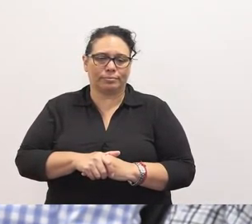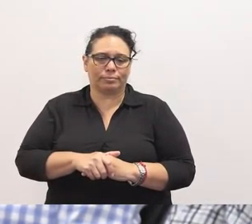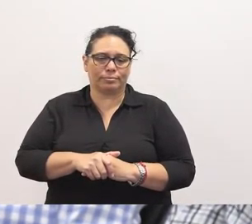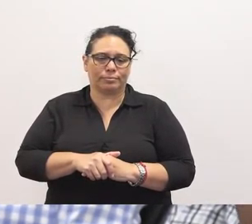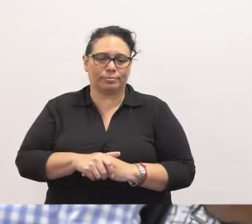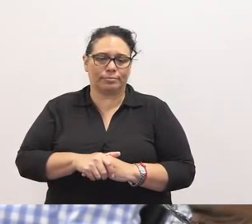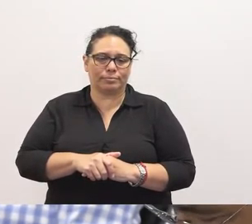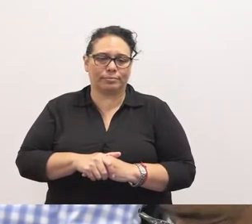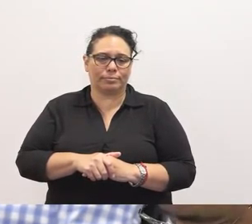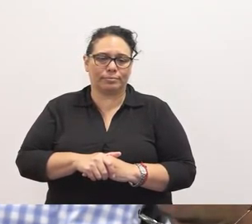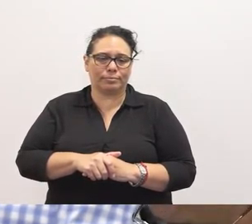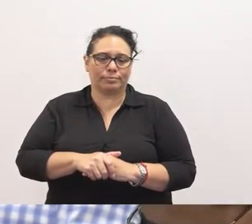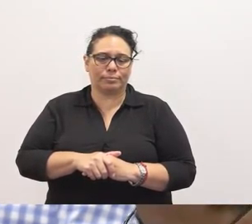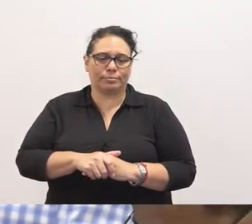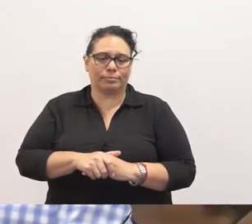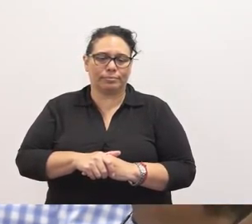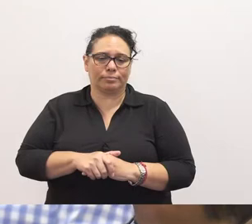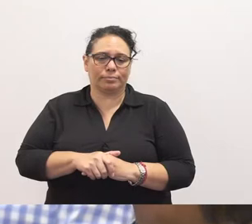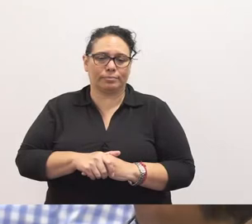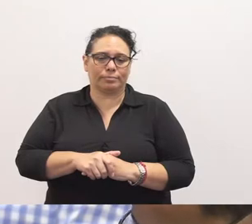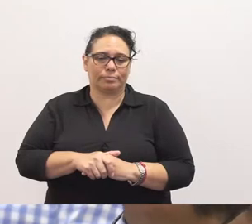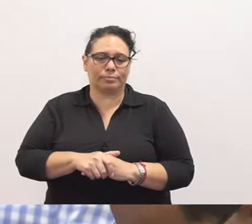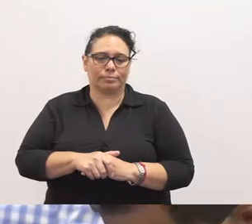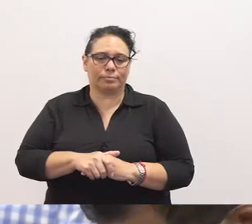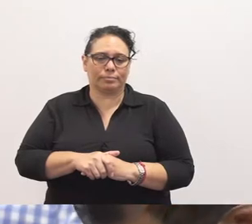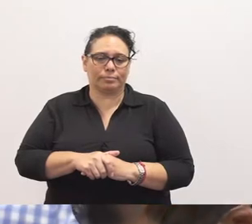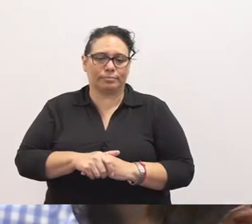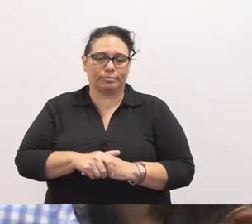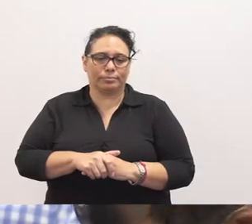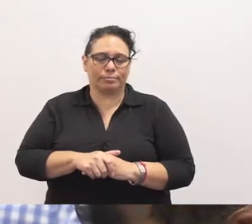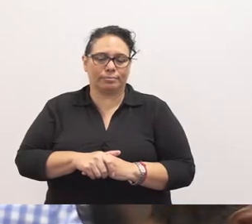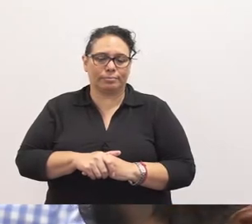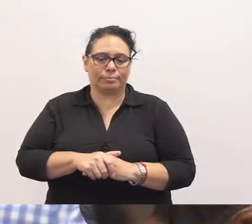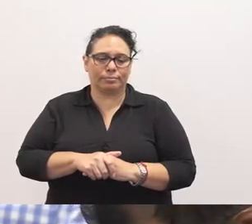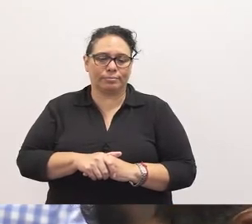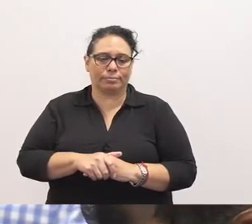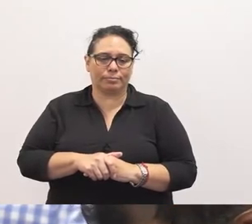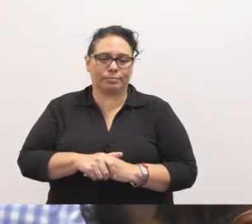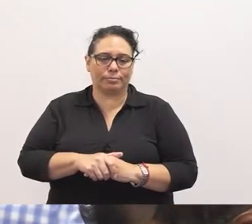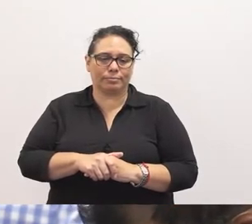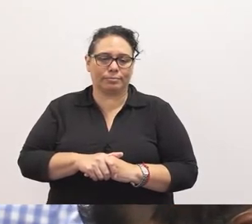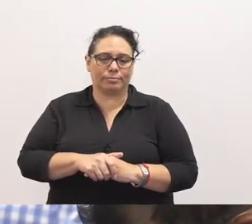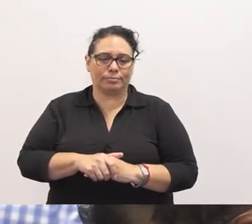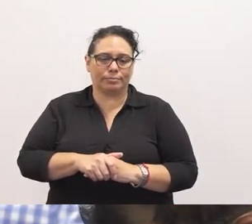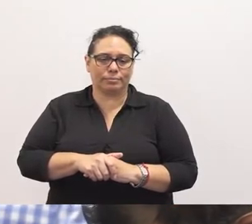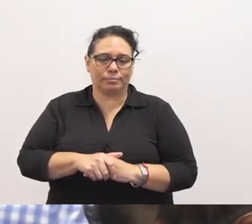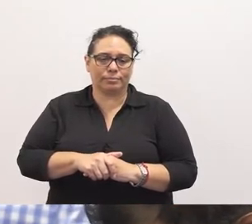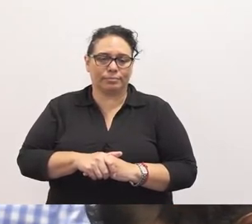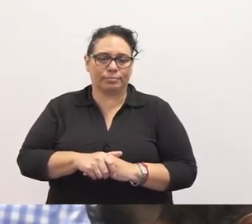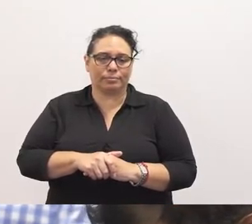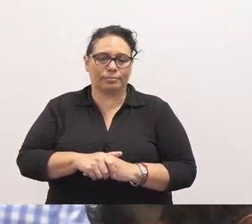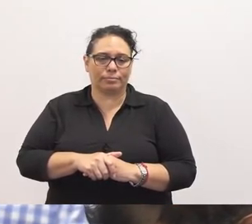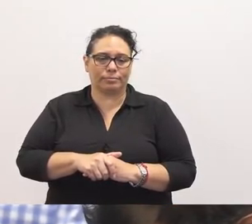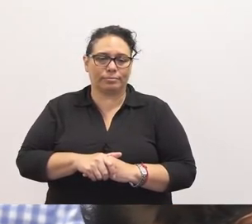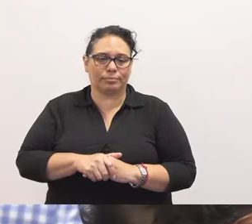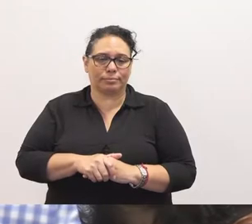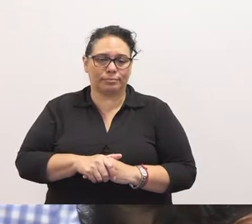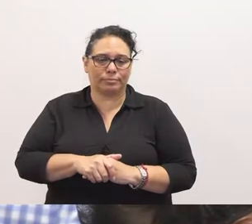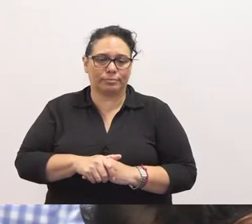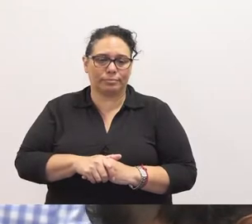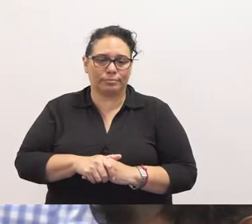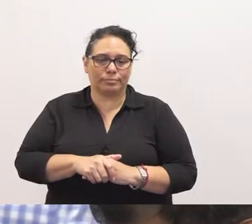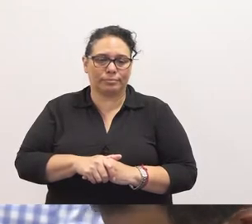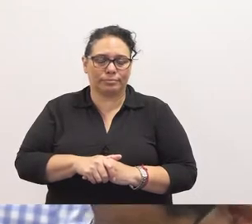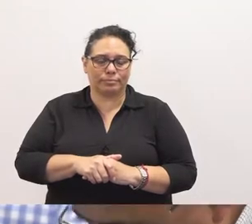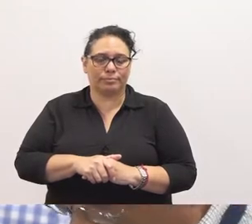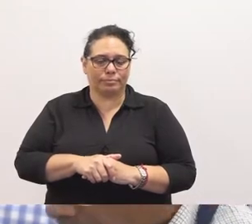dai chuay kwamtro khnong phlau chat hay nang chumnae dang dai khnyom thoe mach ao kon khnyom mien anakut lo ta